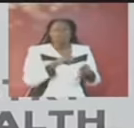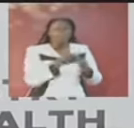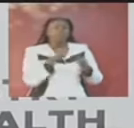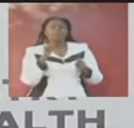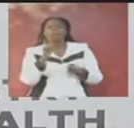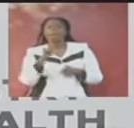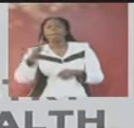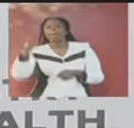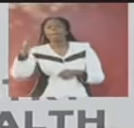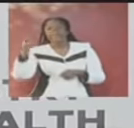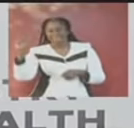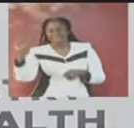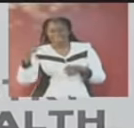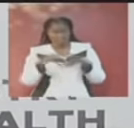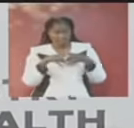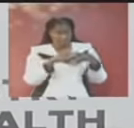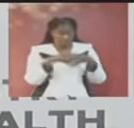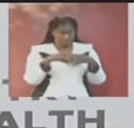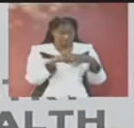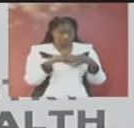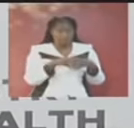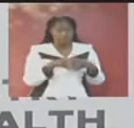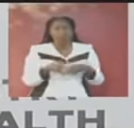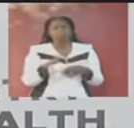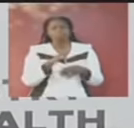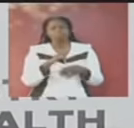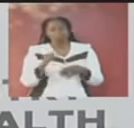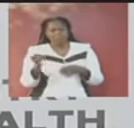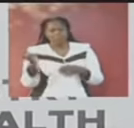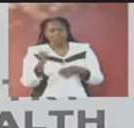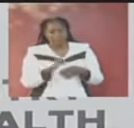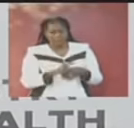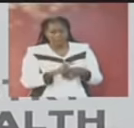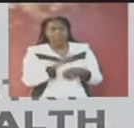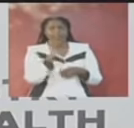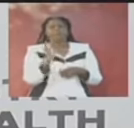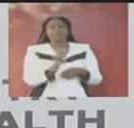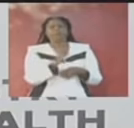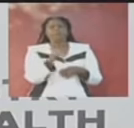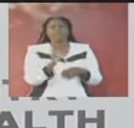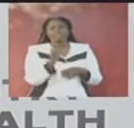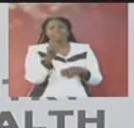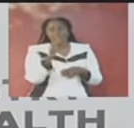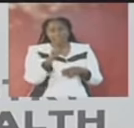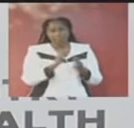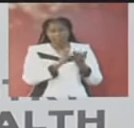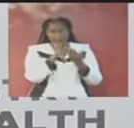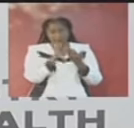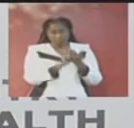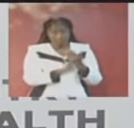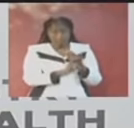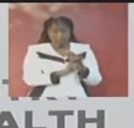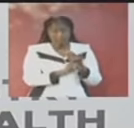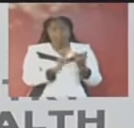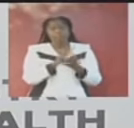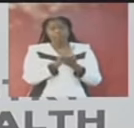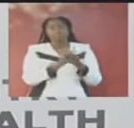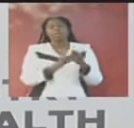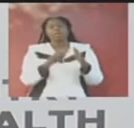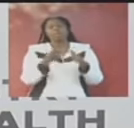and an additional repatriation exercise on Friday, the 13th of November, for persons who are in